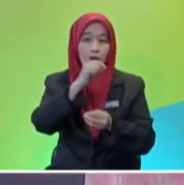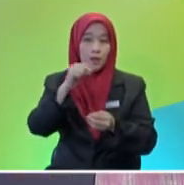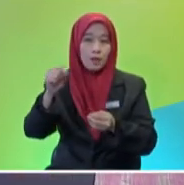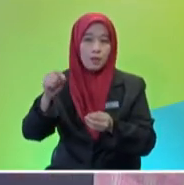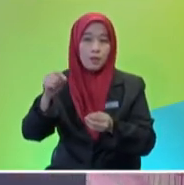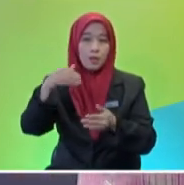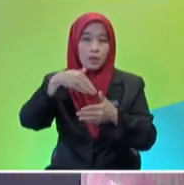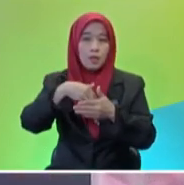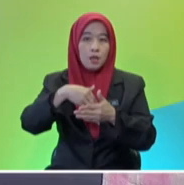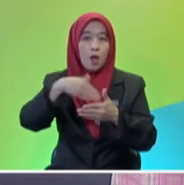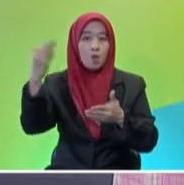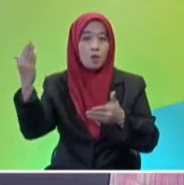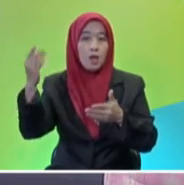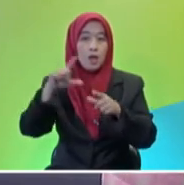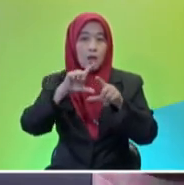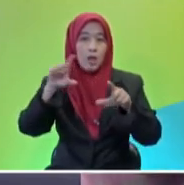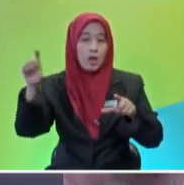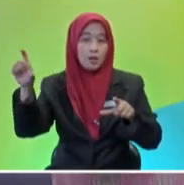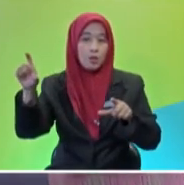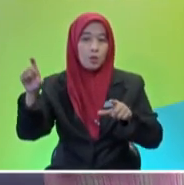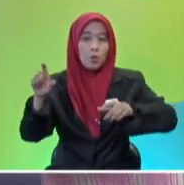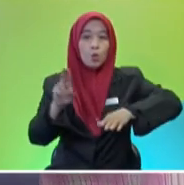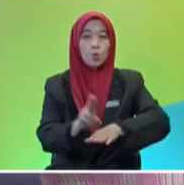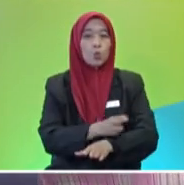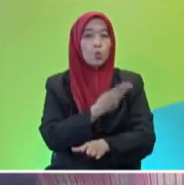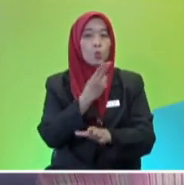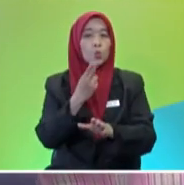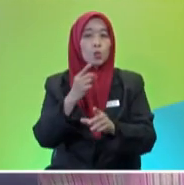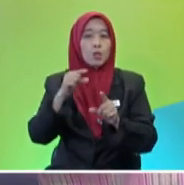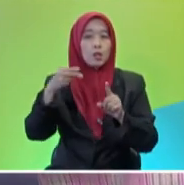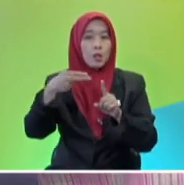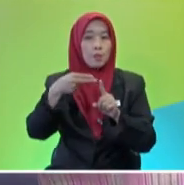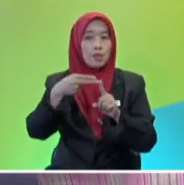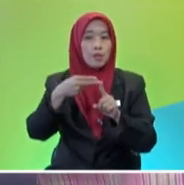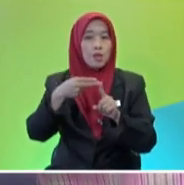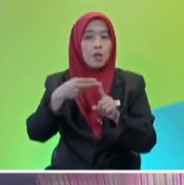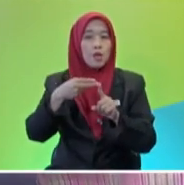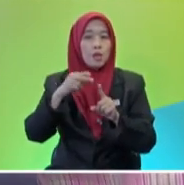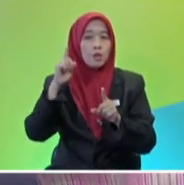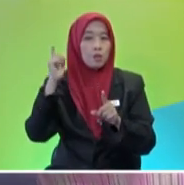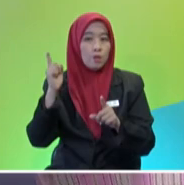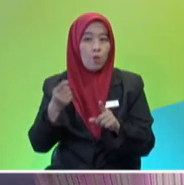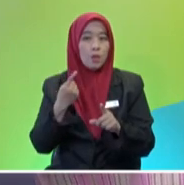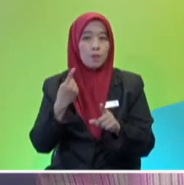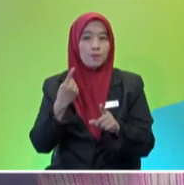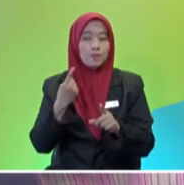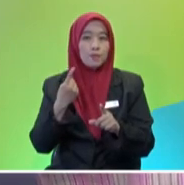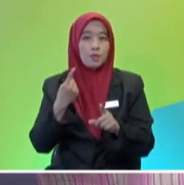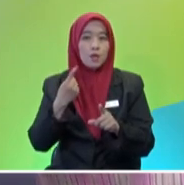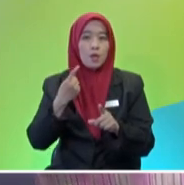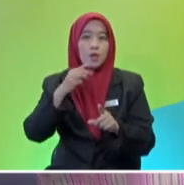the line. And then we are going to write using capital letters only. So spell happy, Shafika.